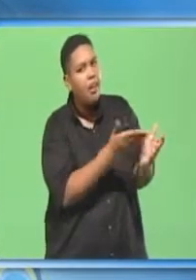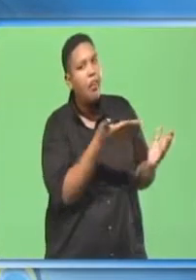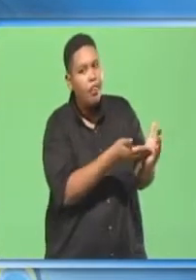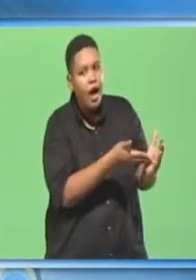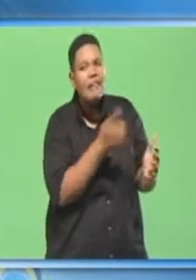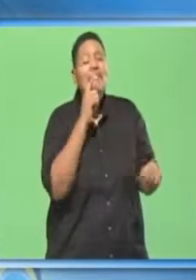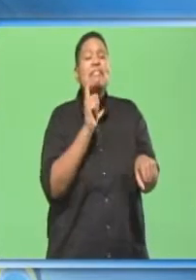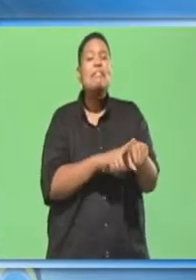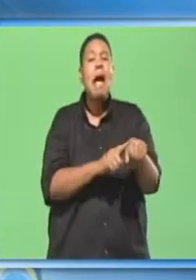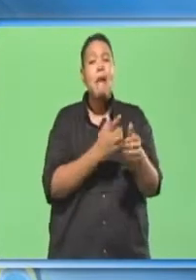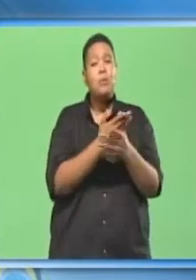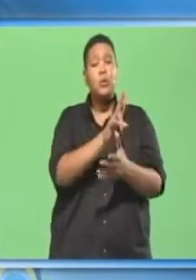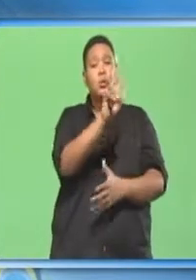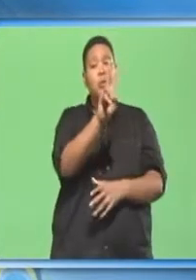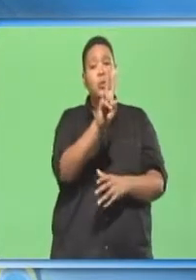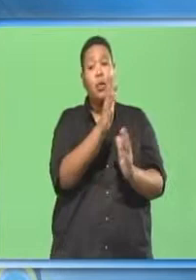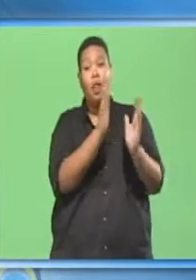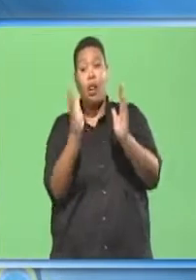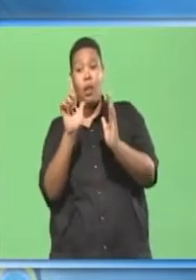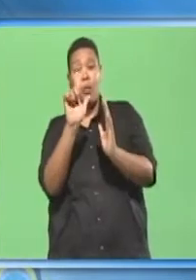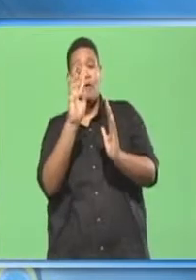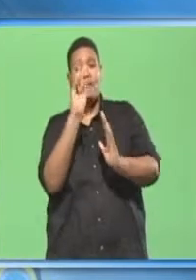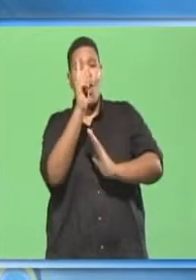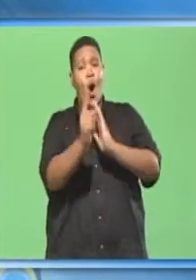2 to 24 hours.